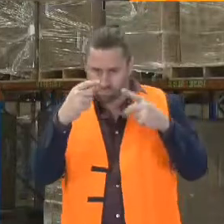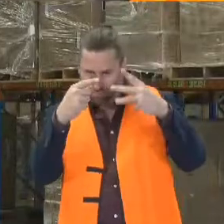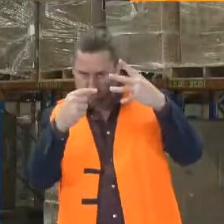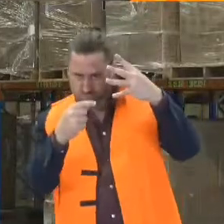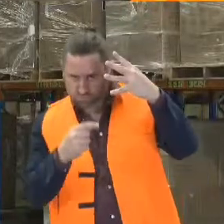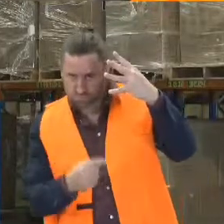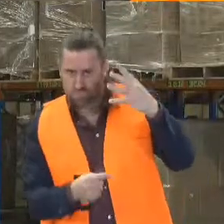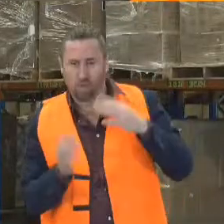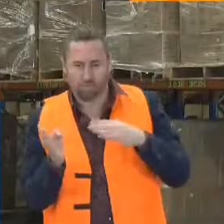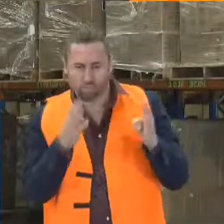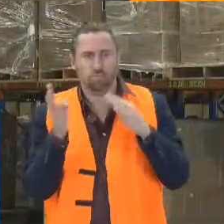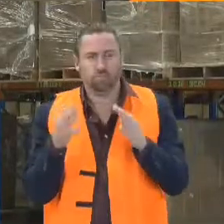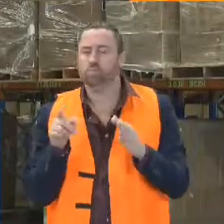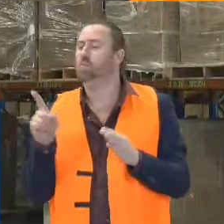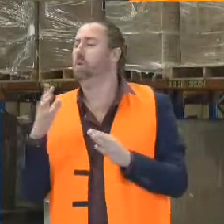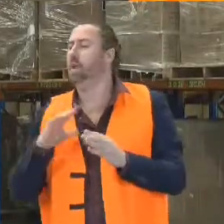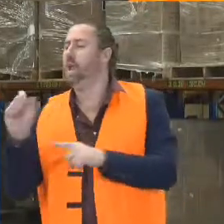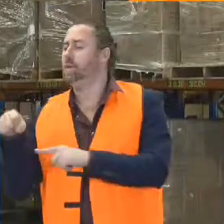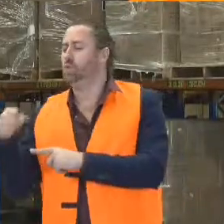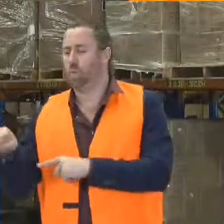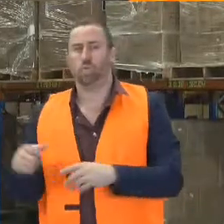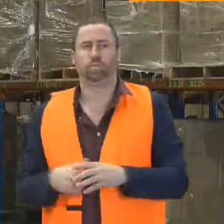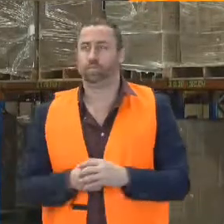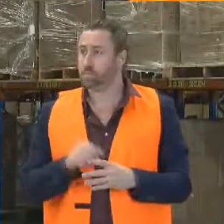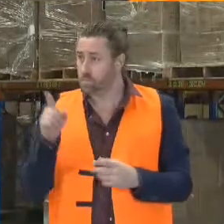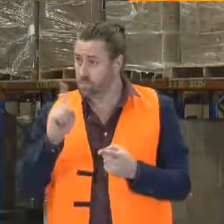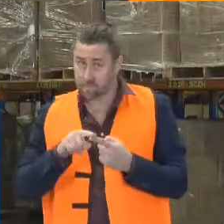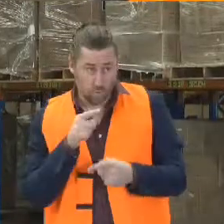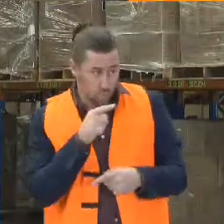the request is for.